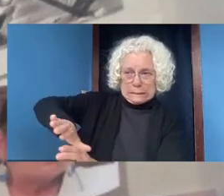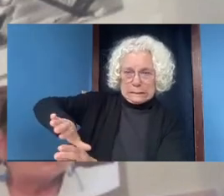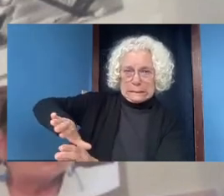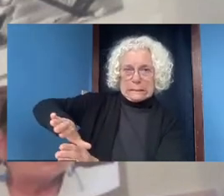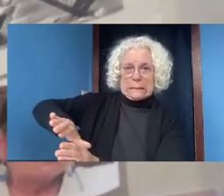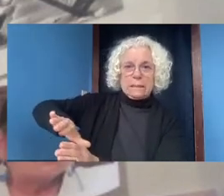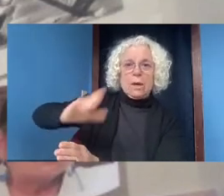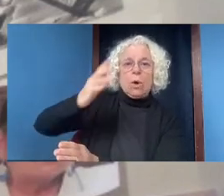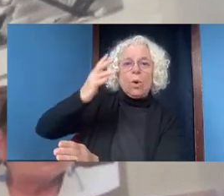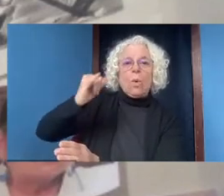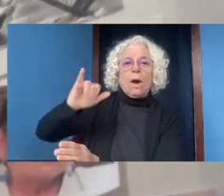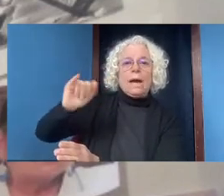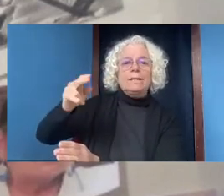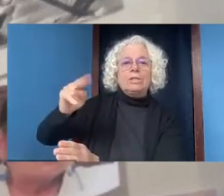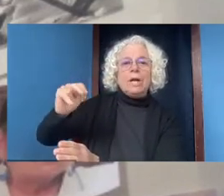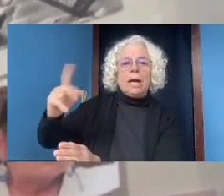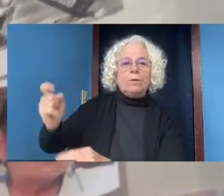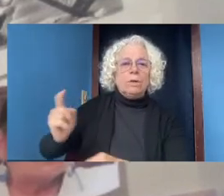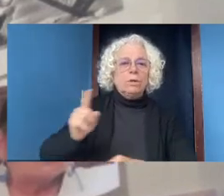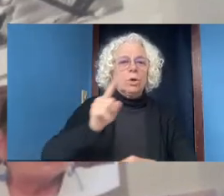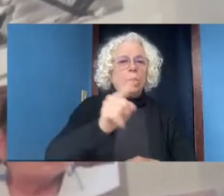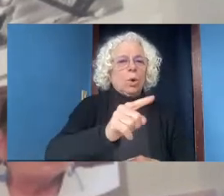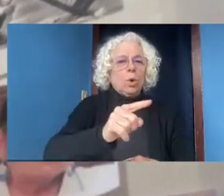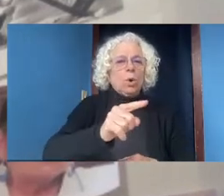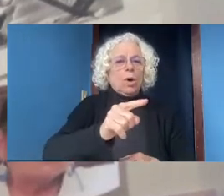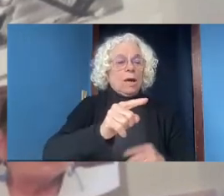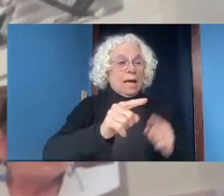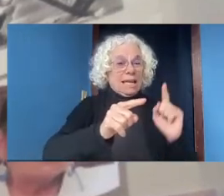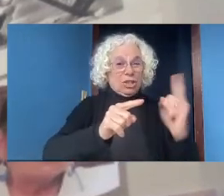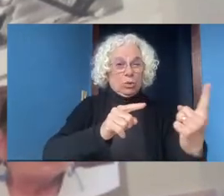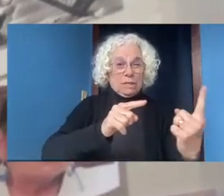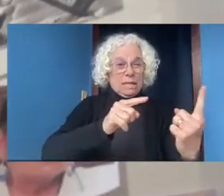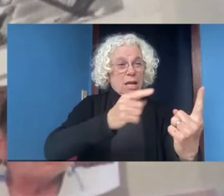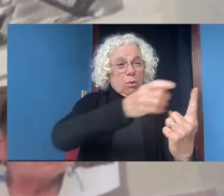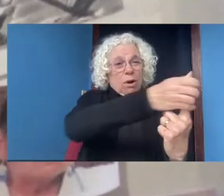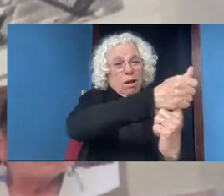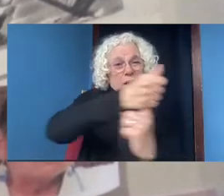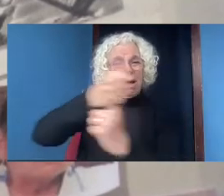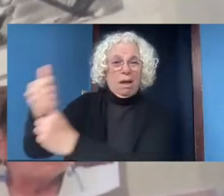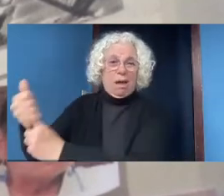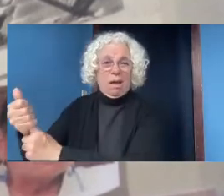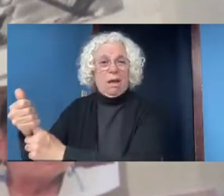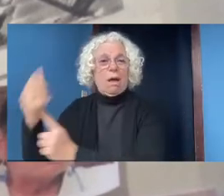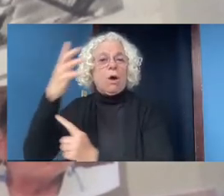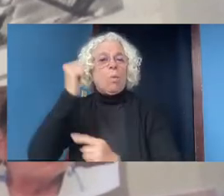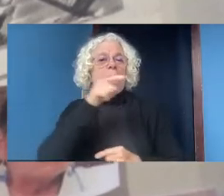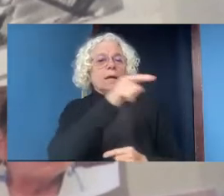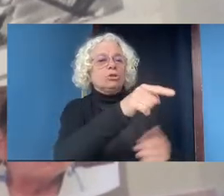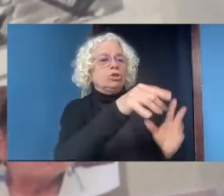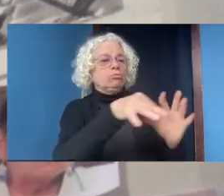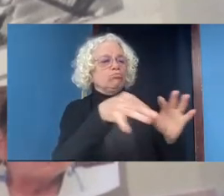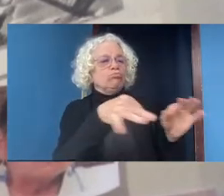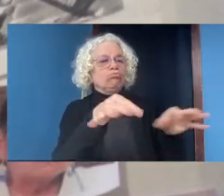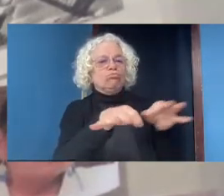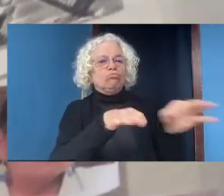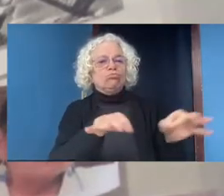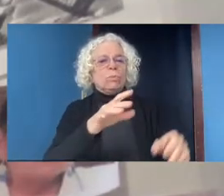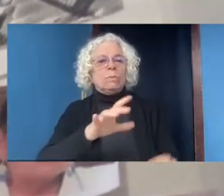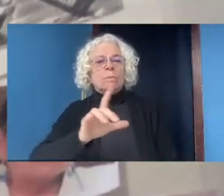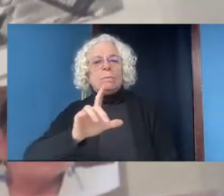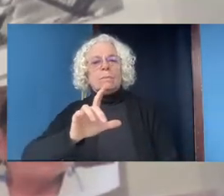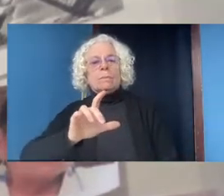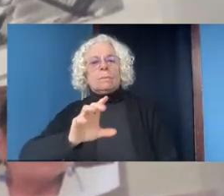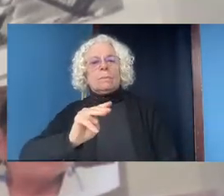He was going to go on stage and drag her off because she made a speech explaining why Marlon